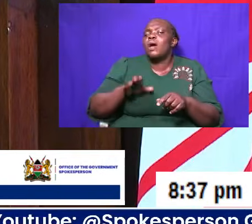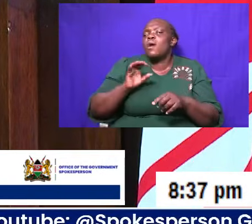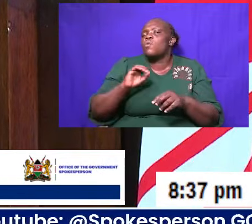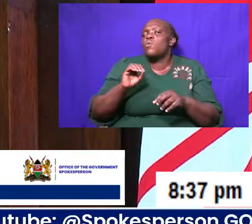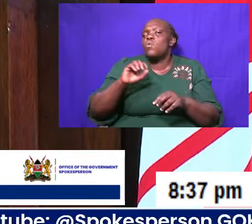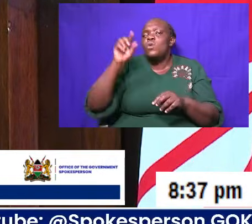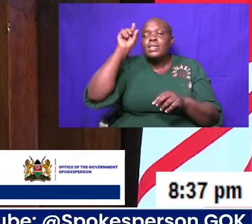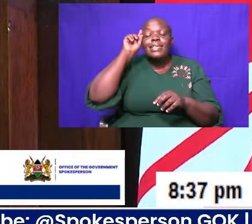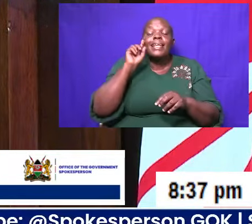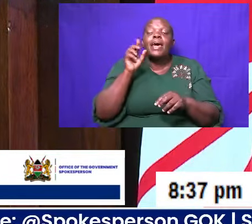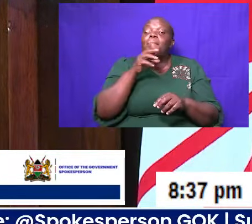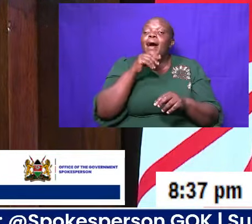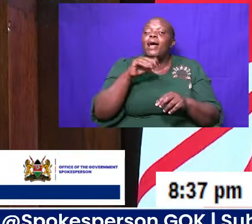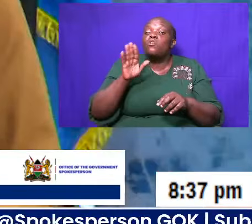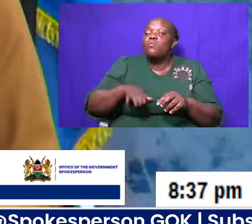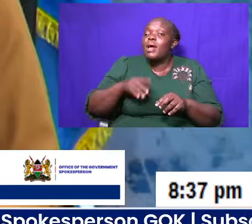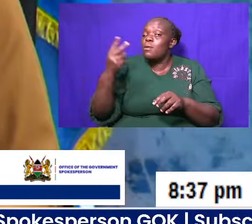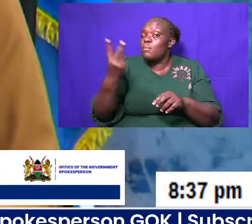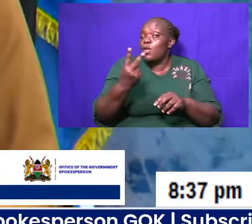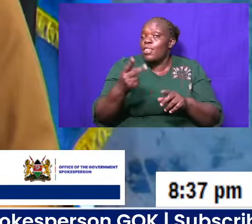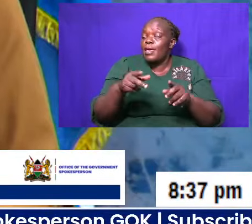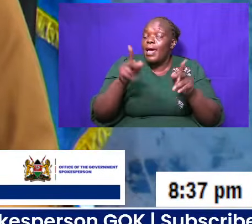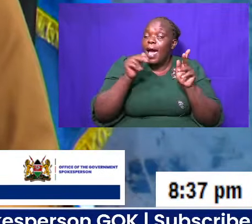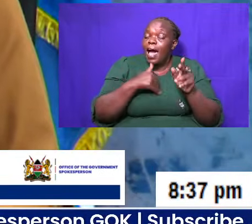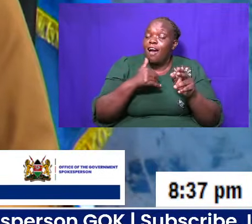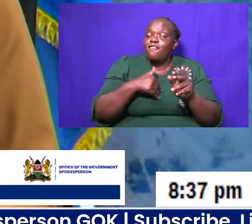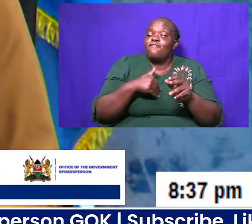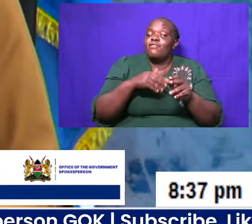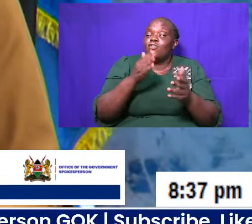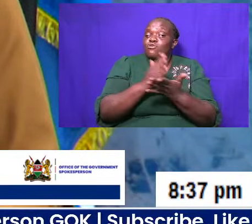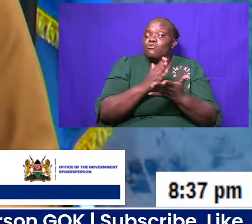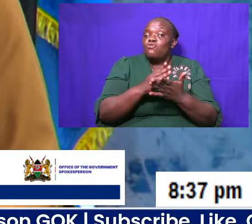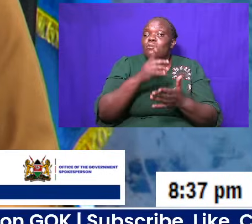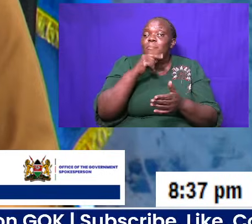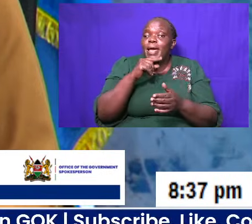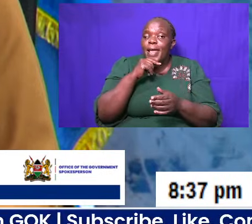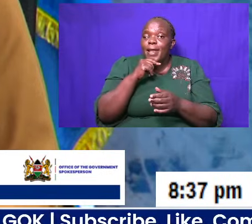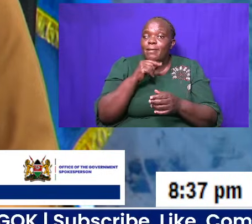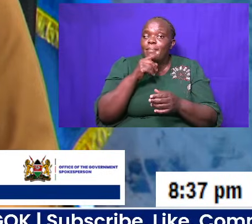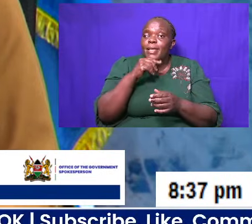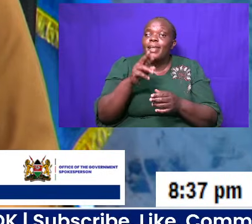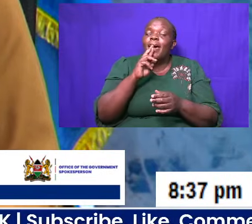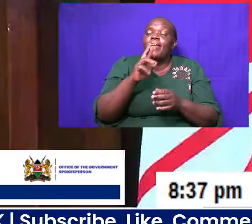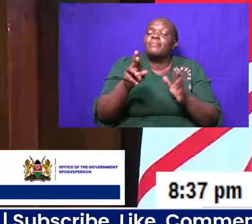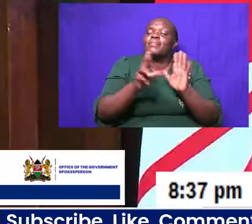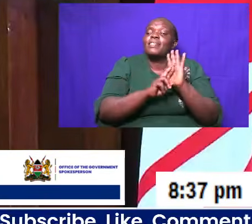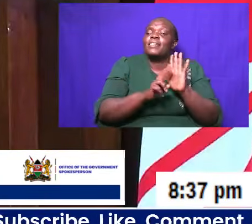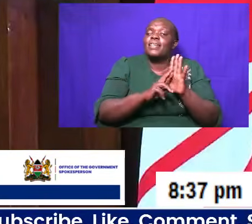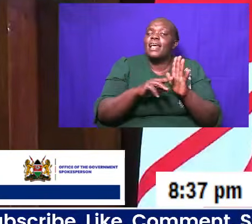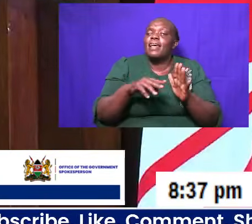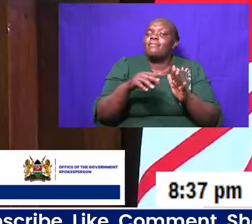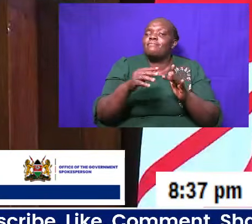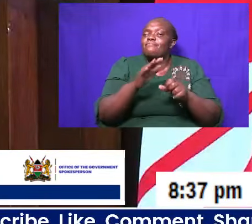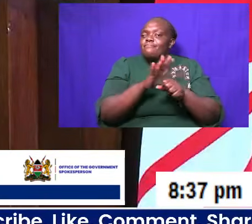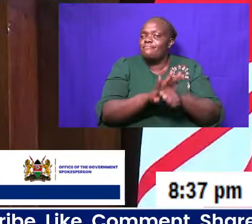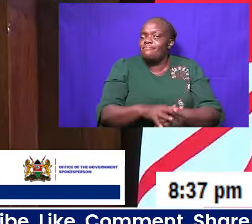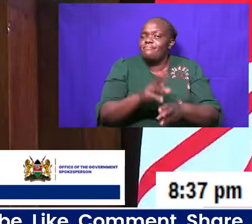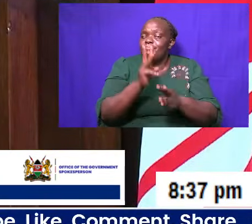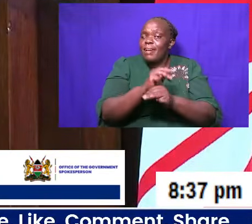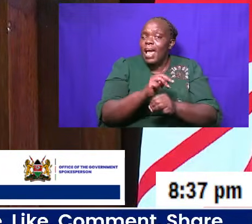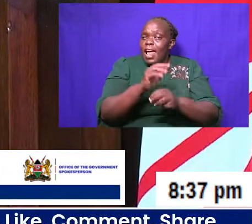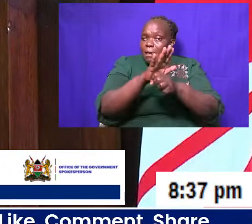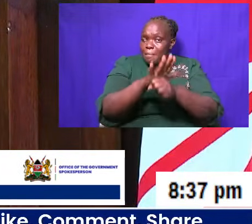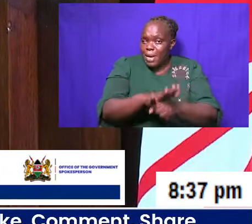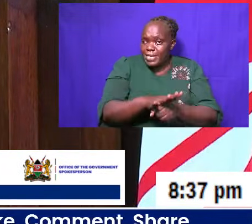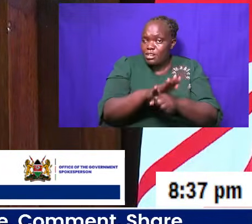both. So sometimes when you have that, people will always ask, and where are the men? But men are represented. So for ethnic minorities and marginalized, I